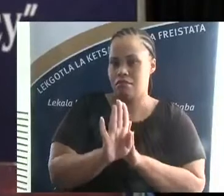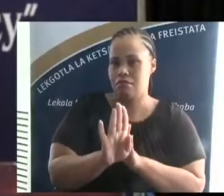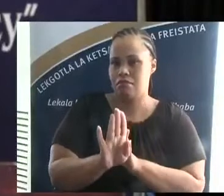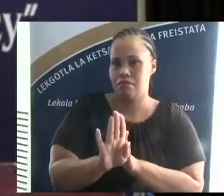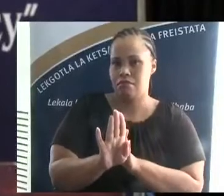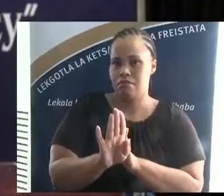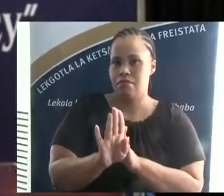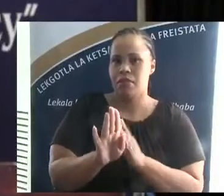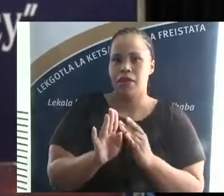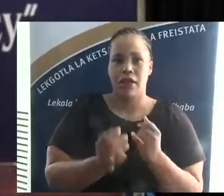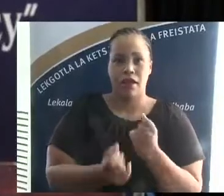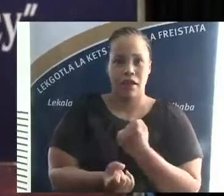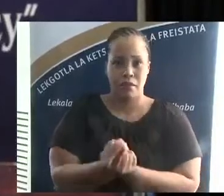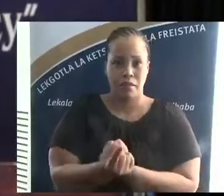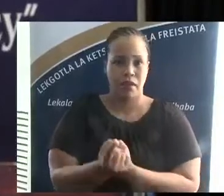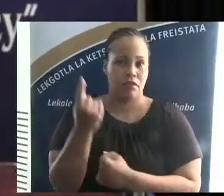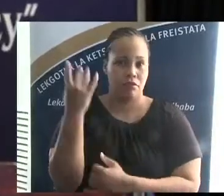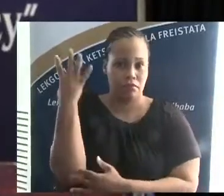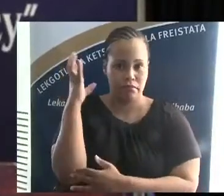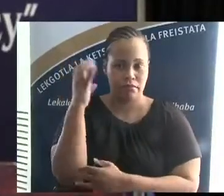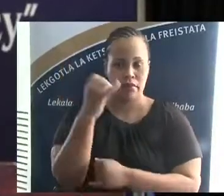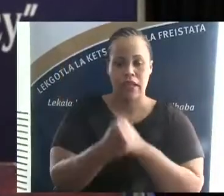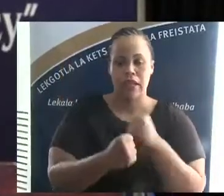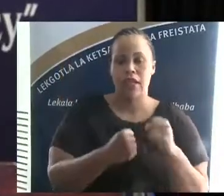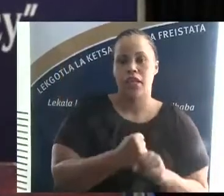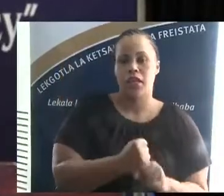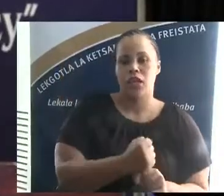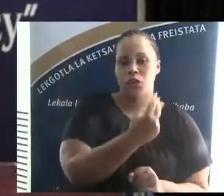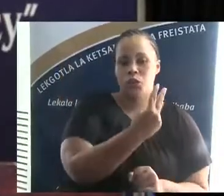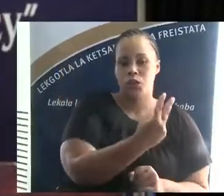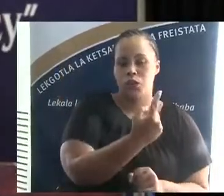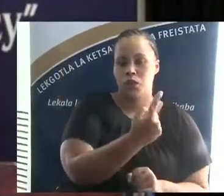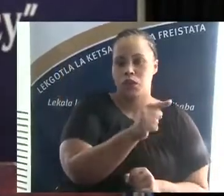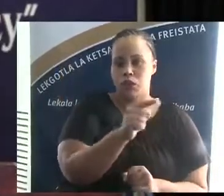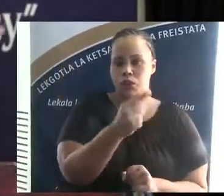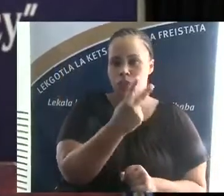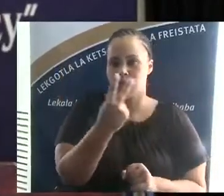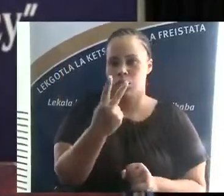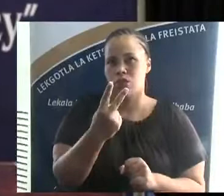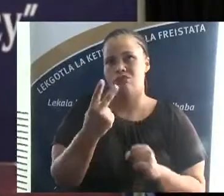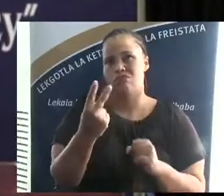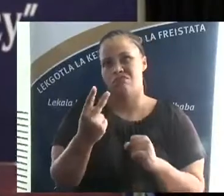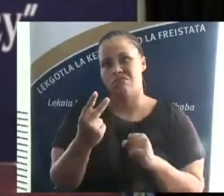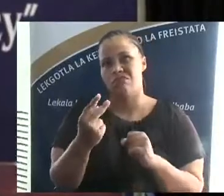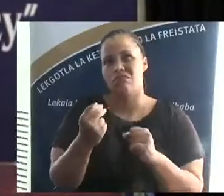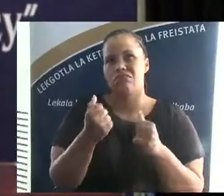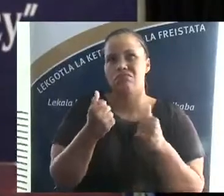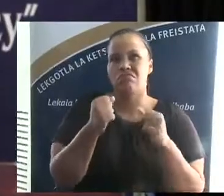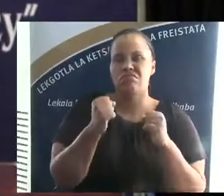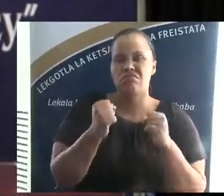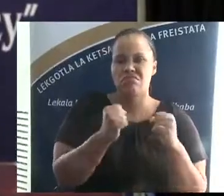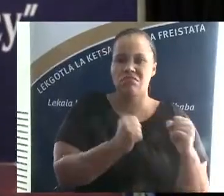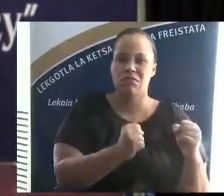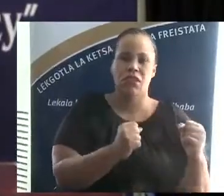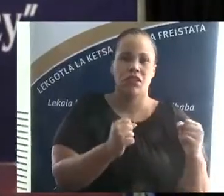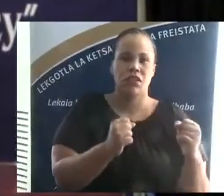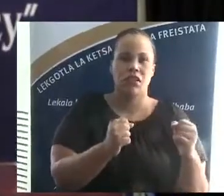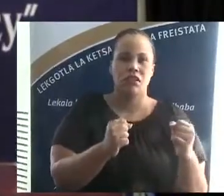province. Although the outcomes for 2021-22 remain stagnant, one clean audit and the